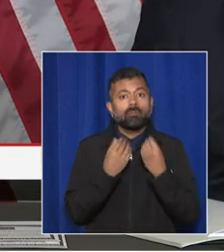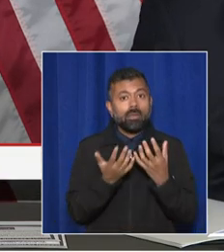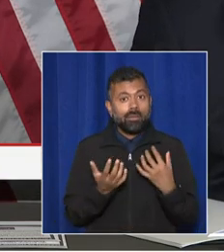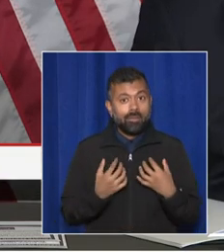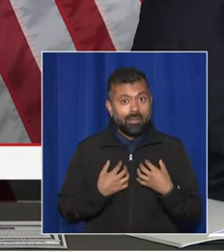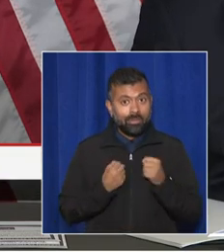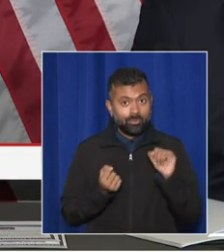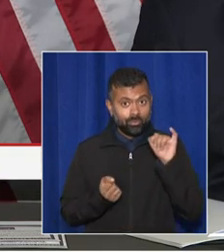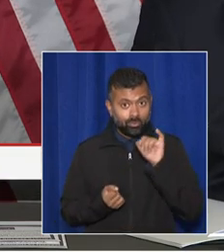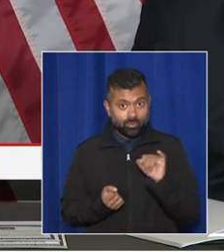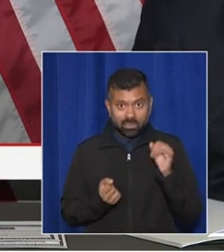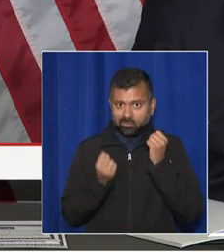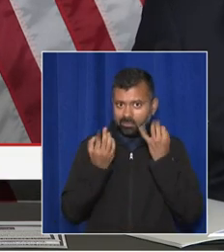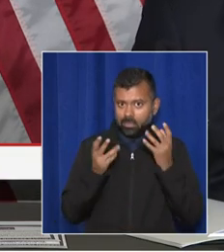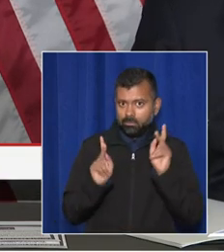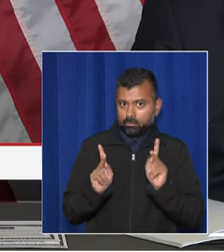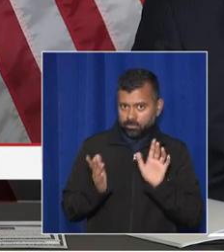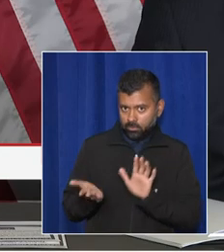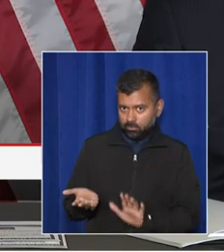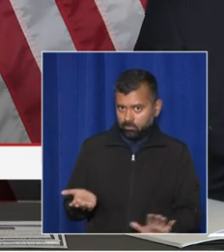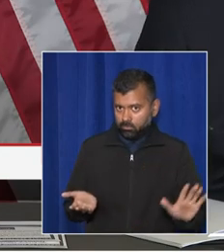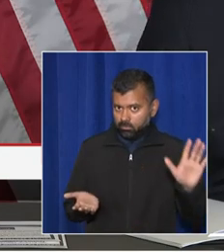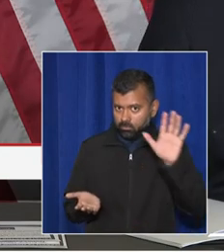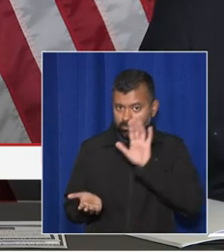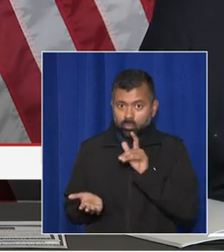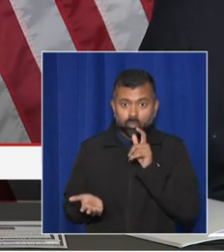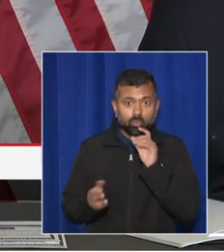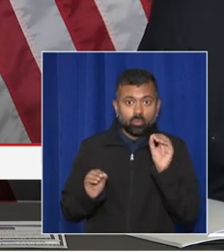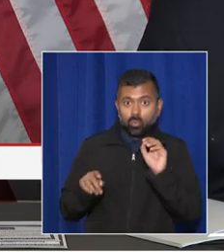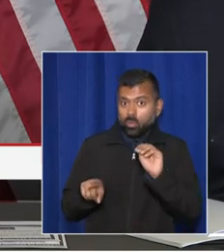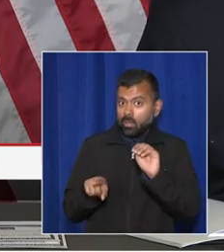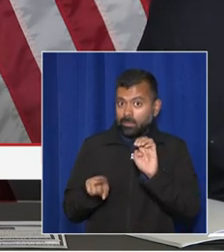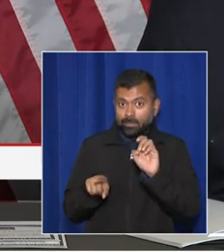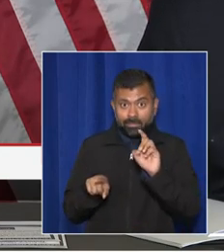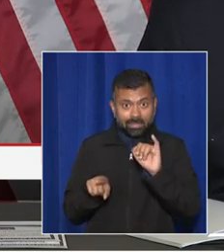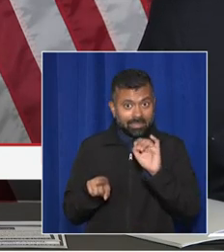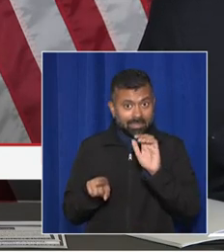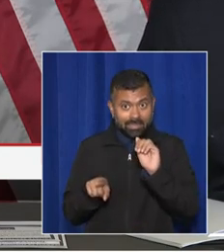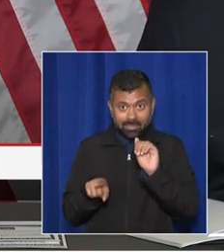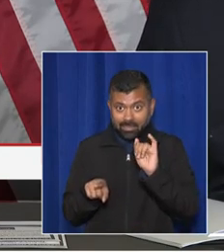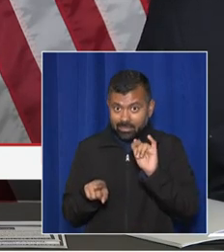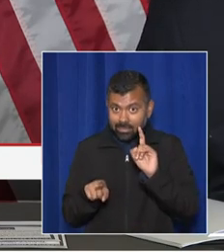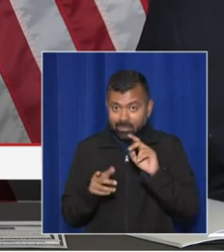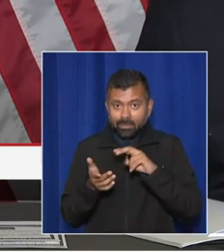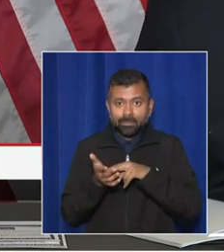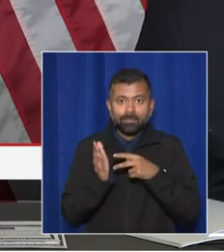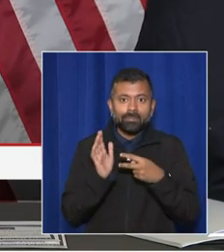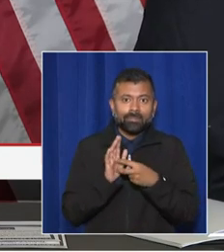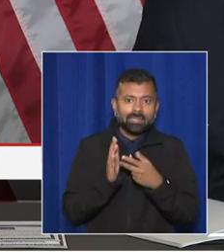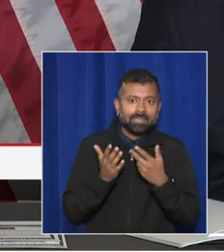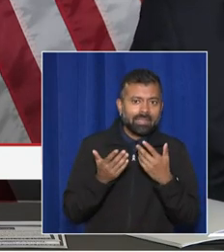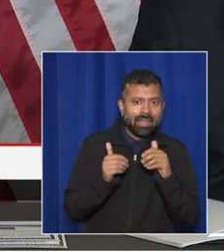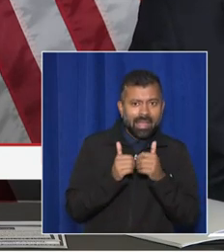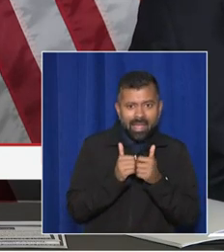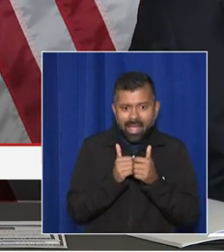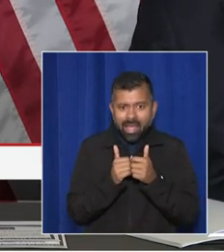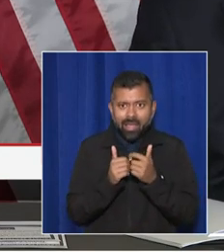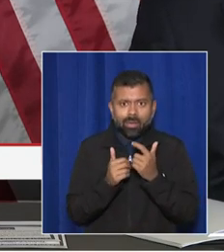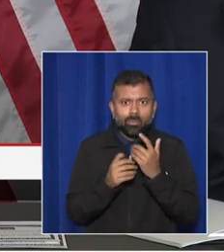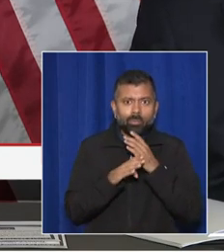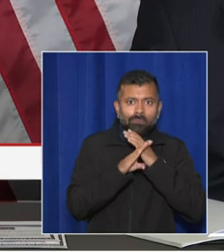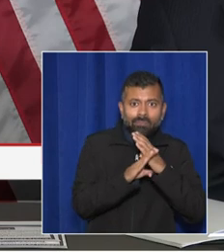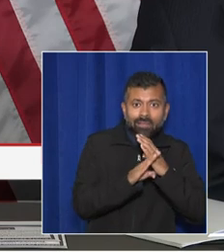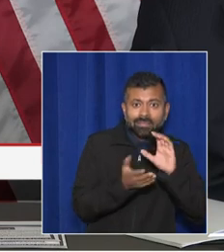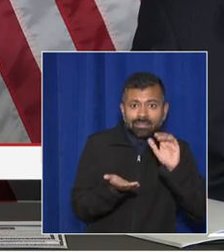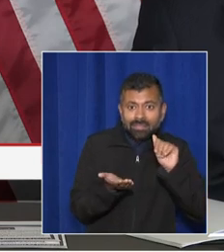without Medicaid would not have access to preventative care or cancer care or diabetes management